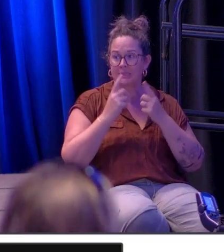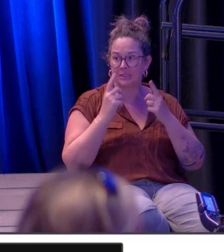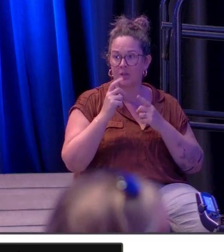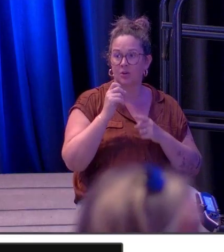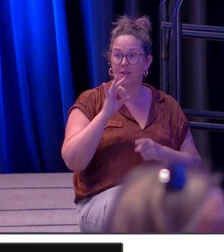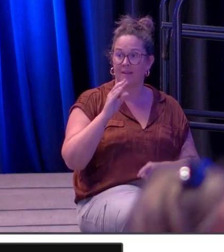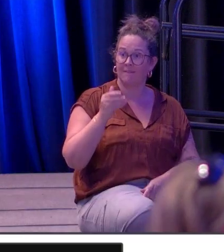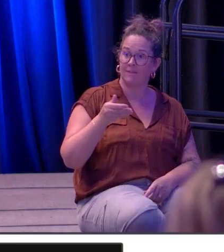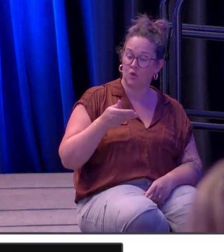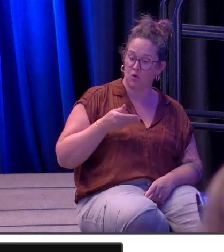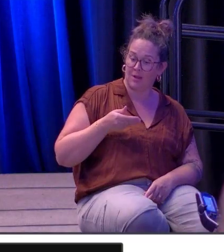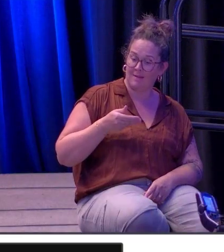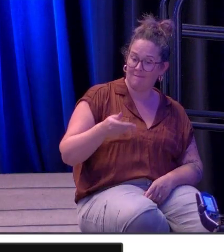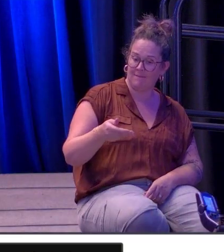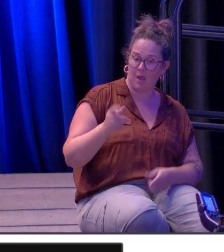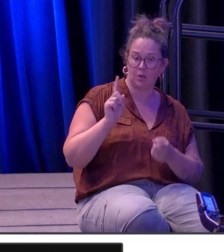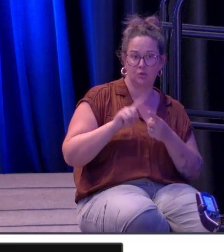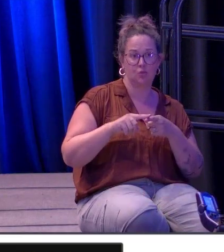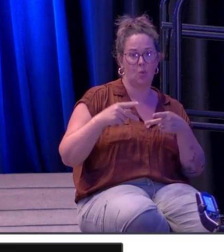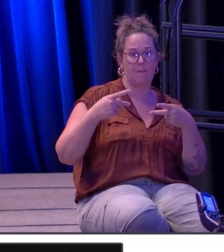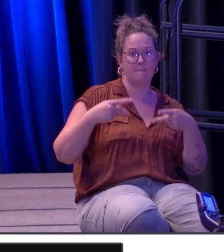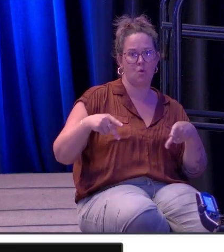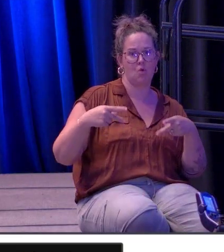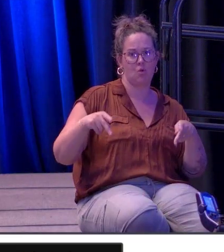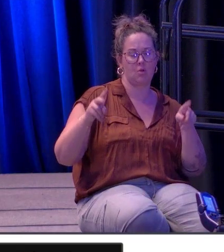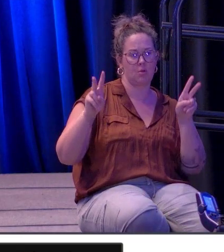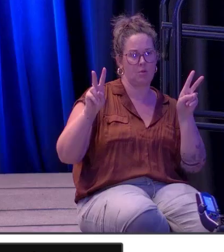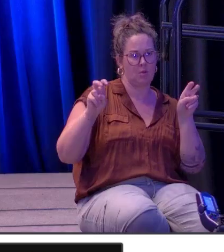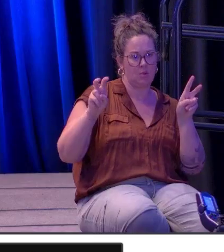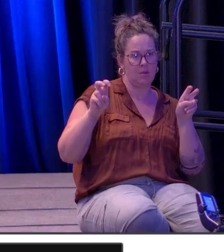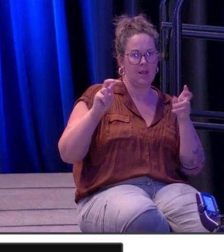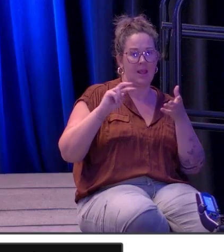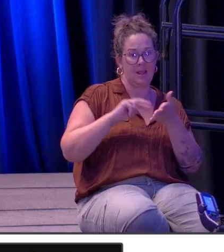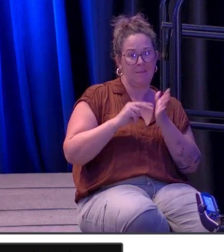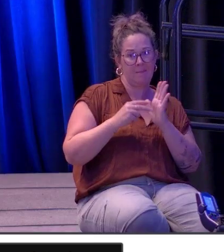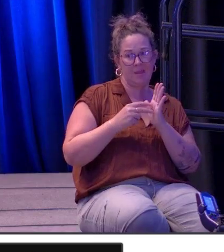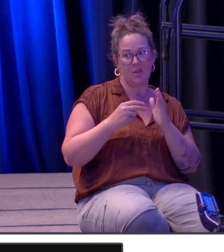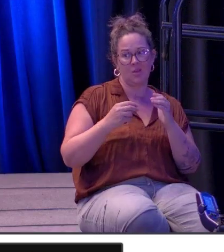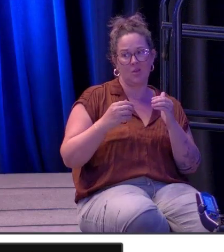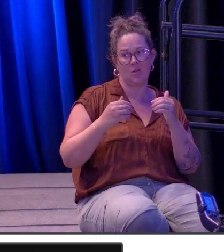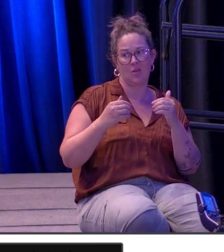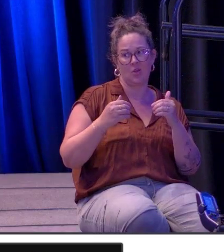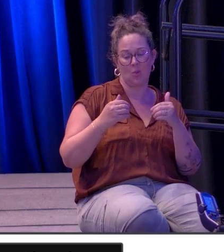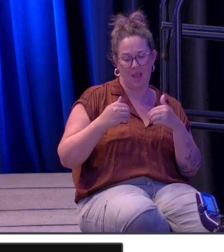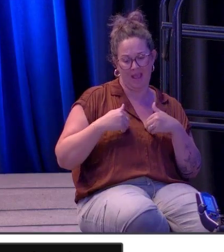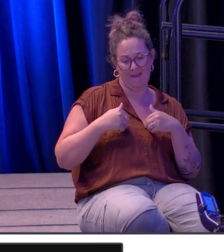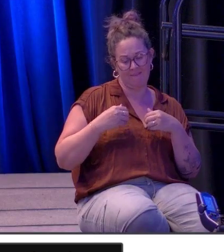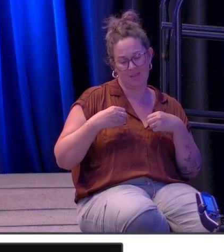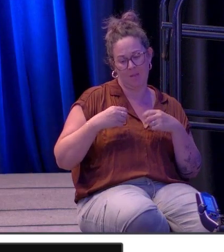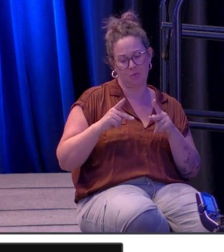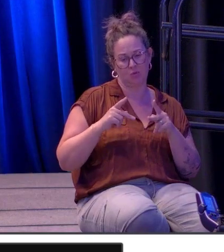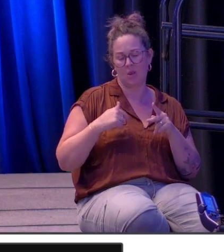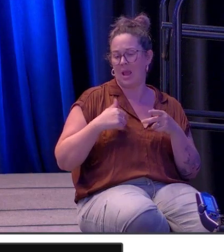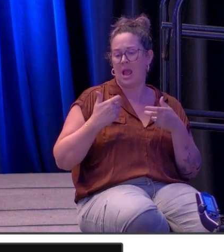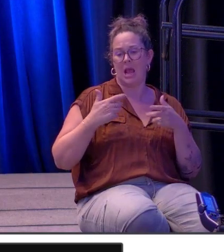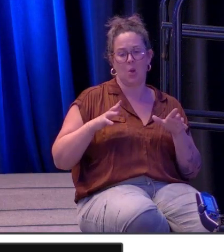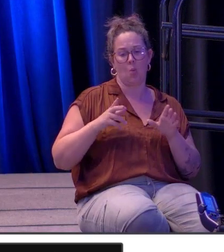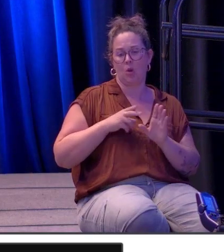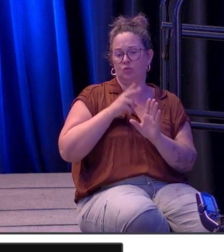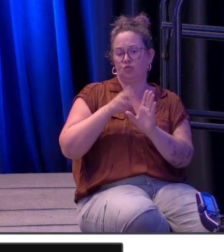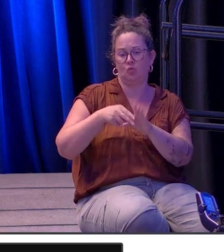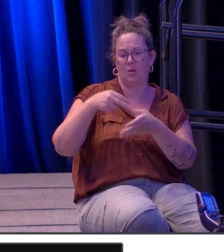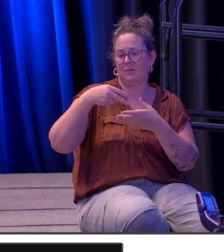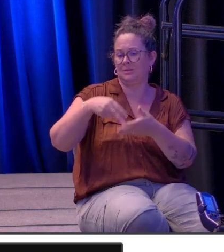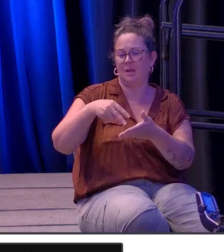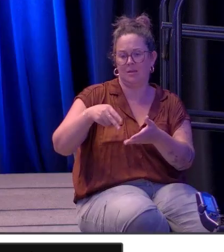party, right, and having the freedom and space to not necessarily get on the dance floor if you don't want to, right? So not